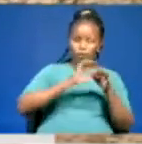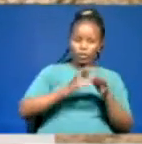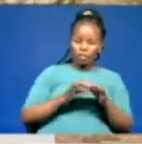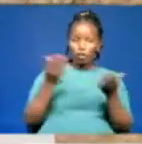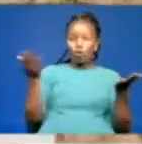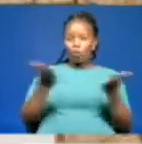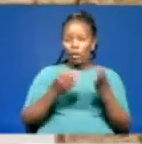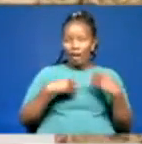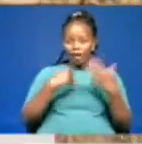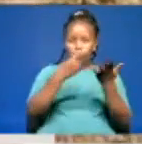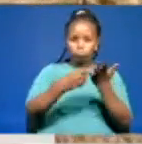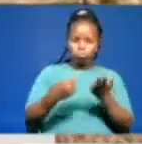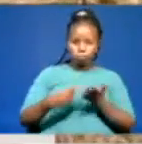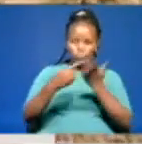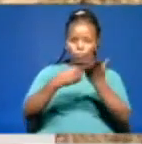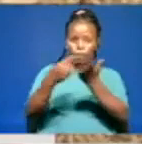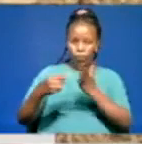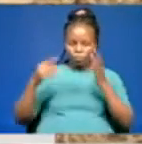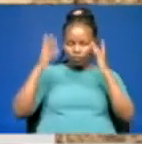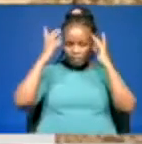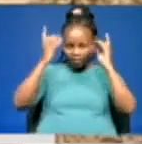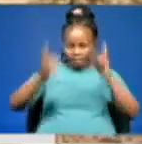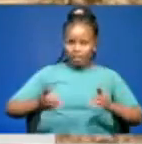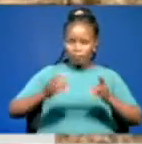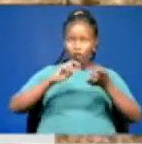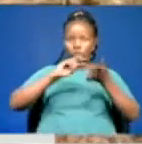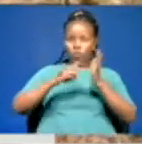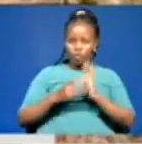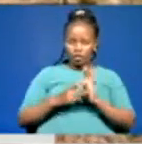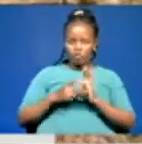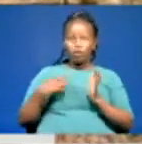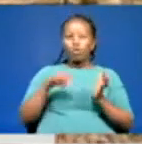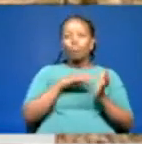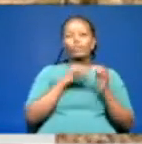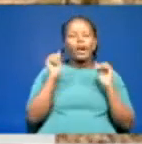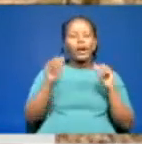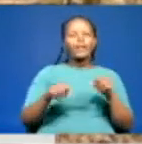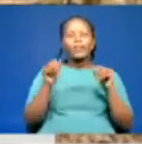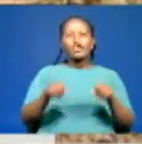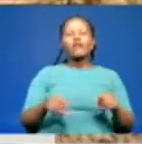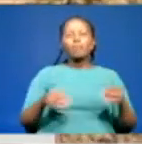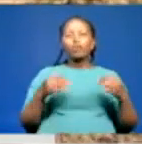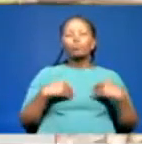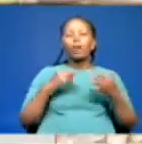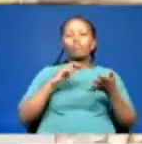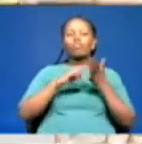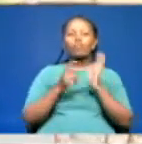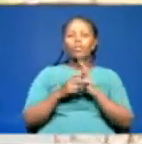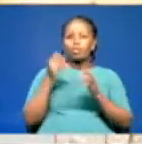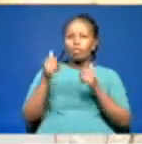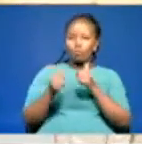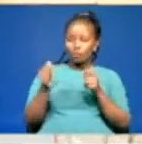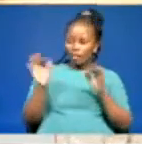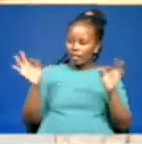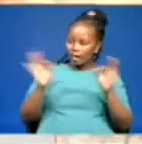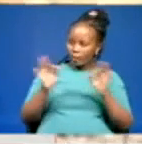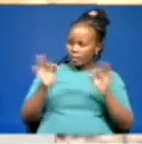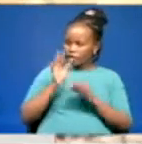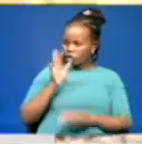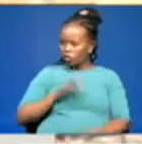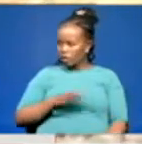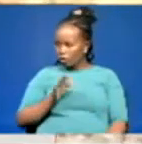that pertain this project, we are able to cushion and fashion projects that are more appealing to women. If the government could come in